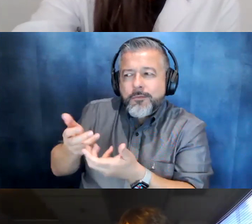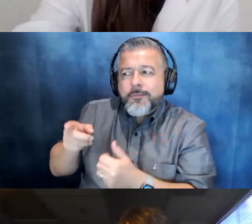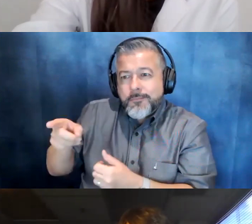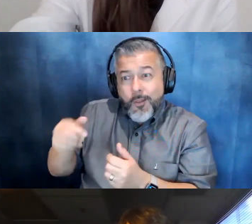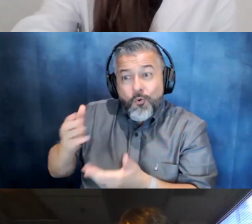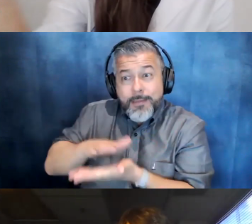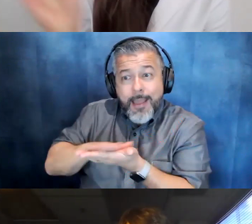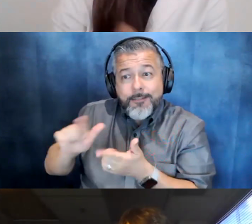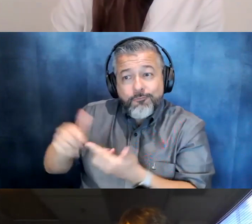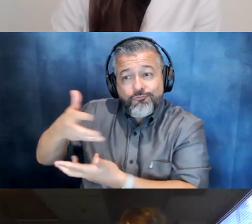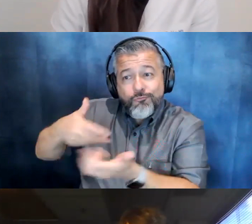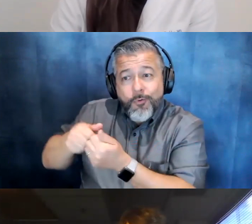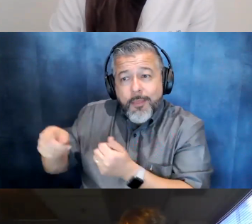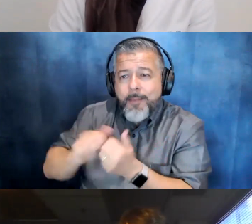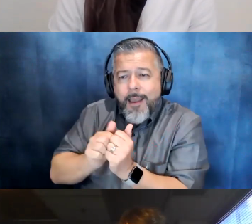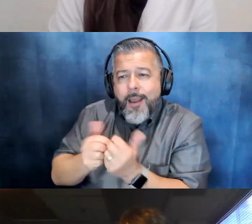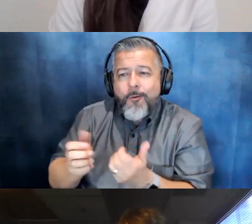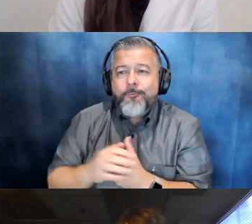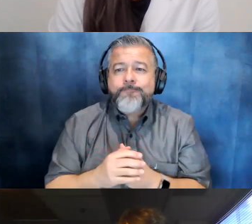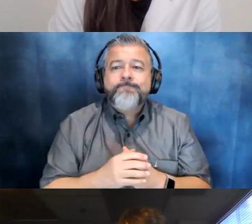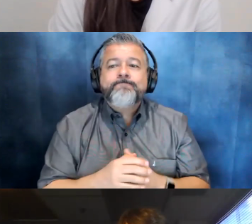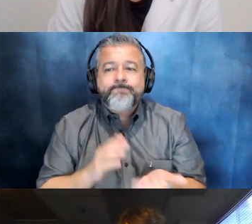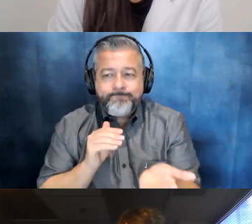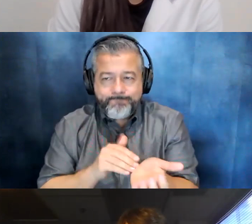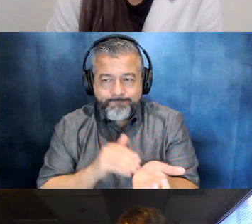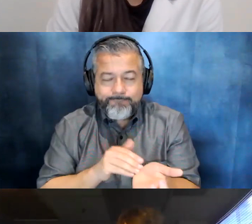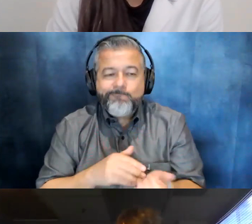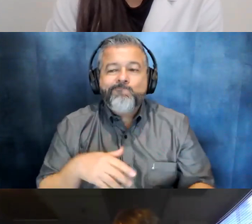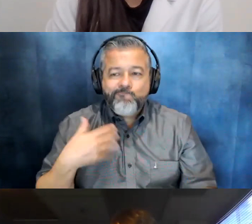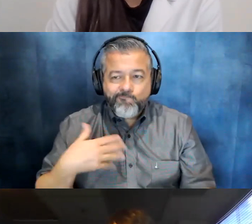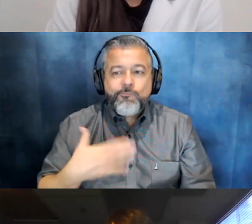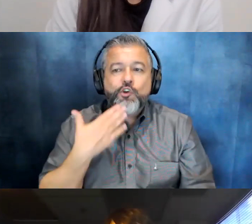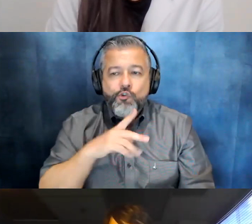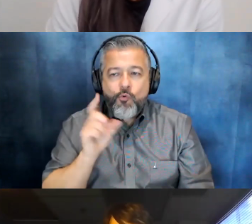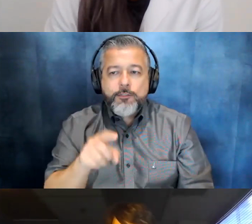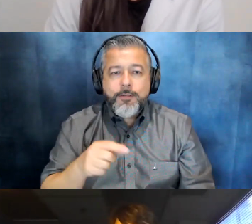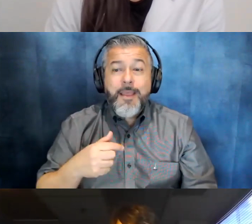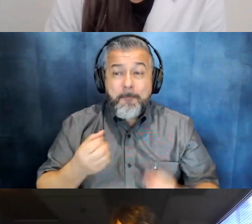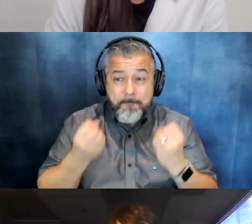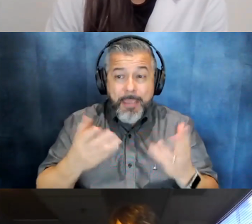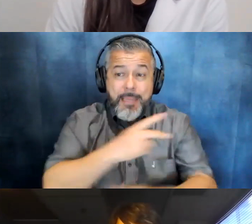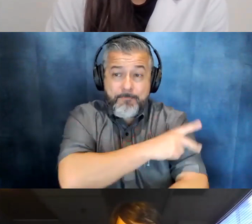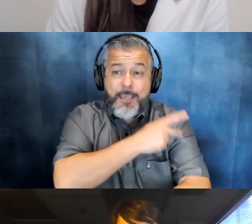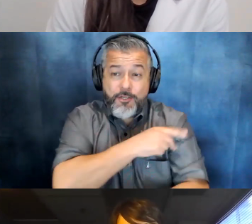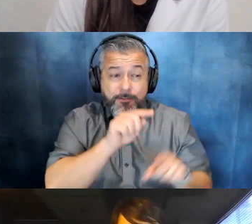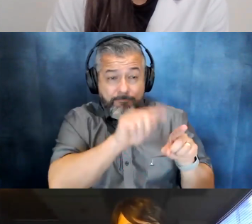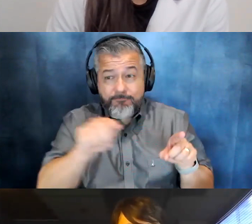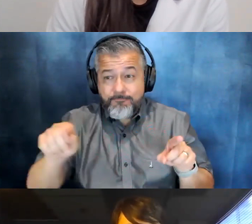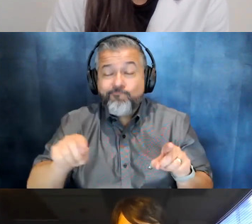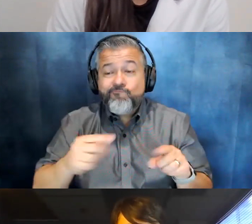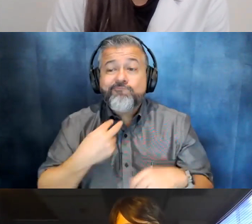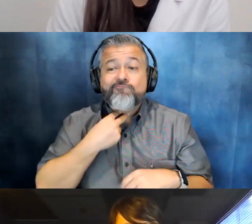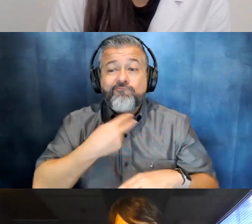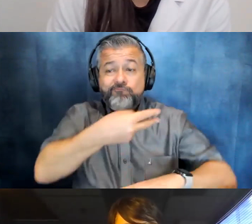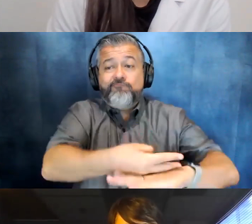Really great question. I have a lot of bedbound patients, and it kind of depends on if they